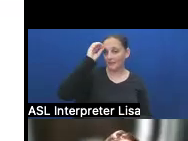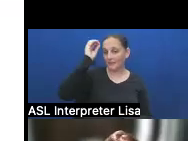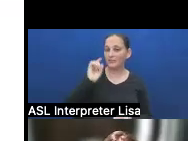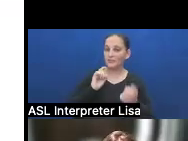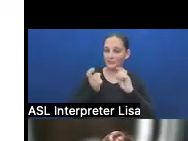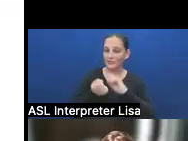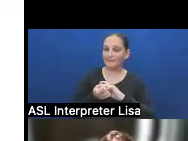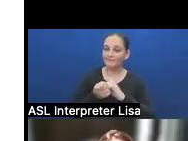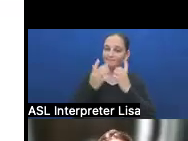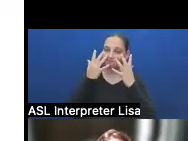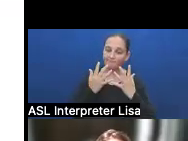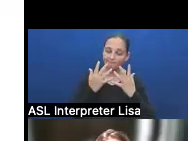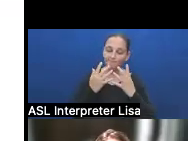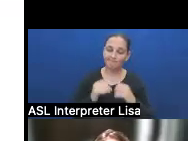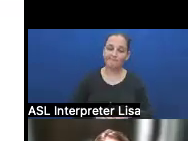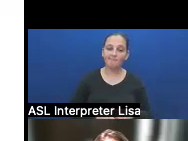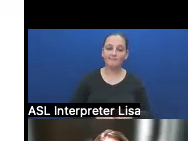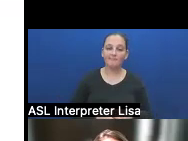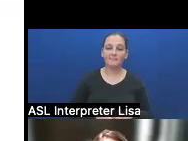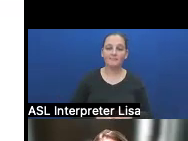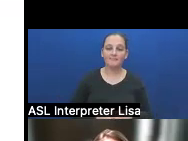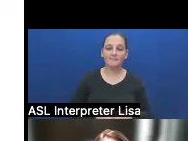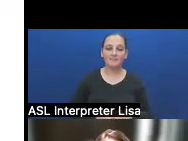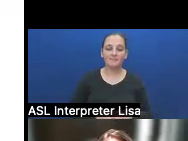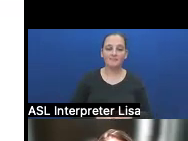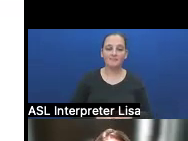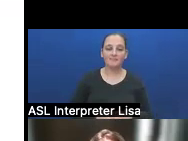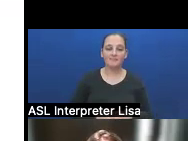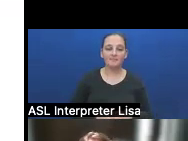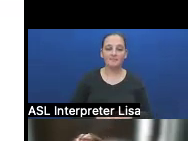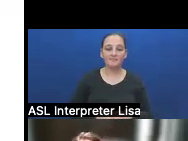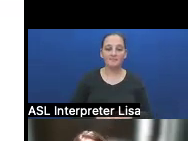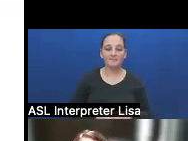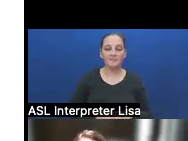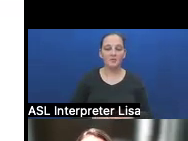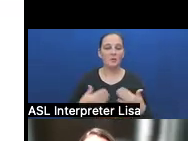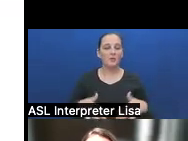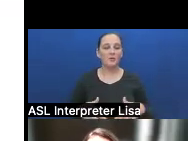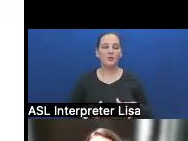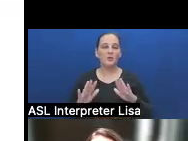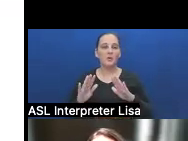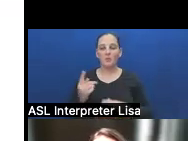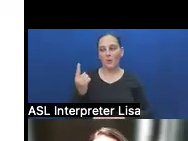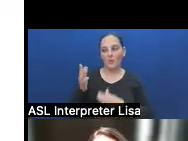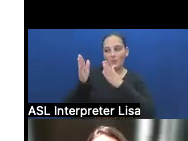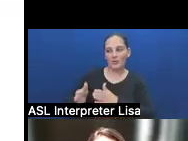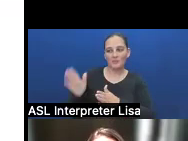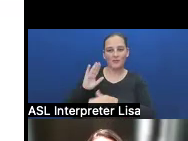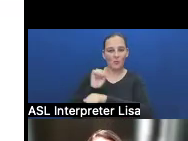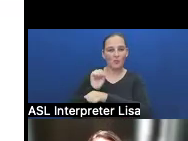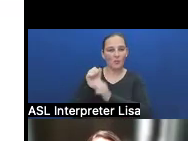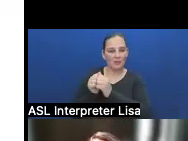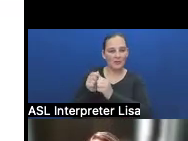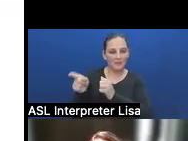I had a wonderful, wonderful attorney who I worked with and who trained me when I